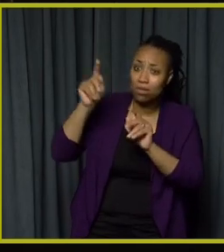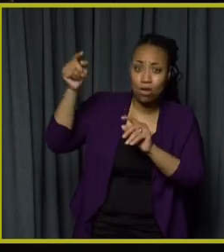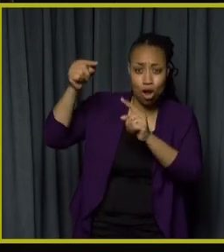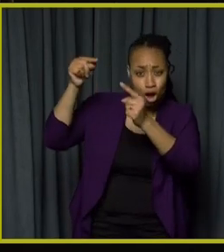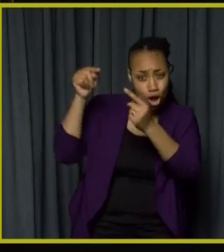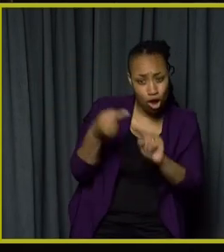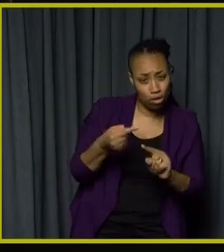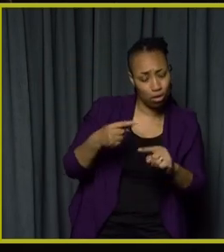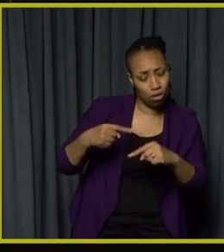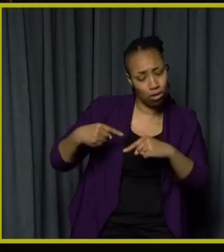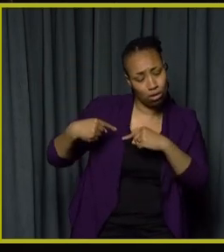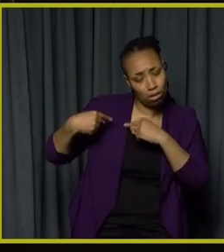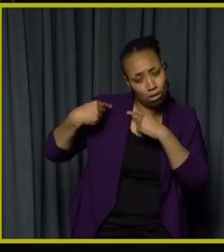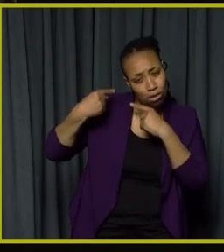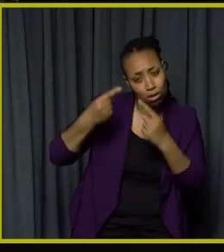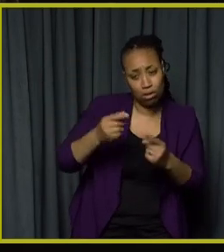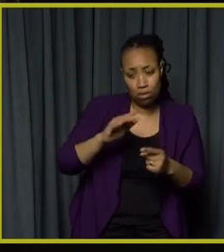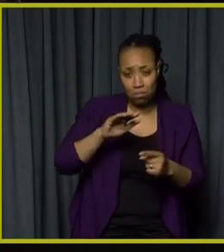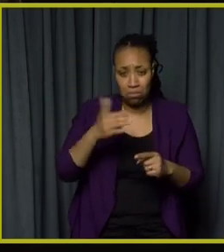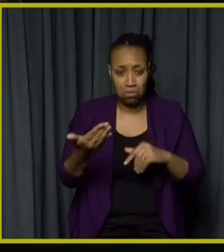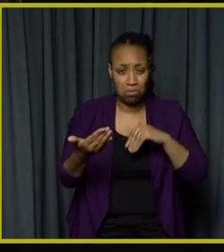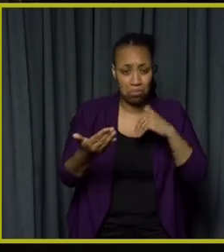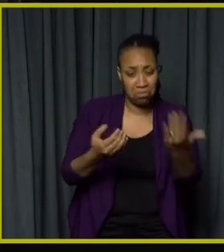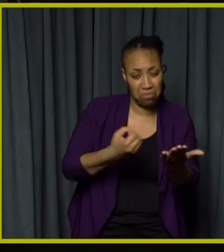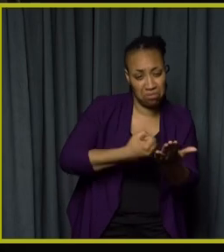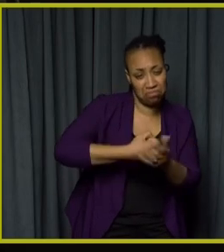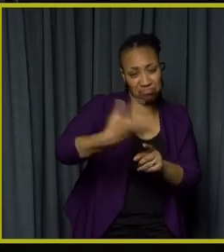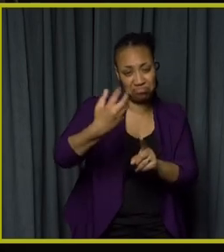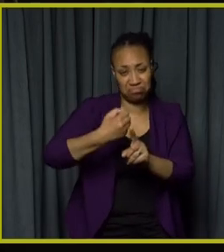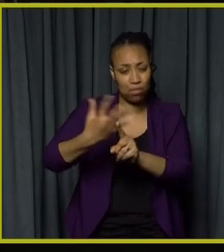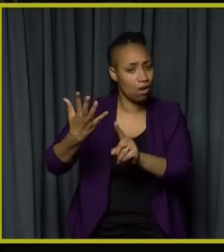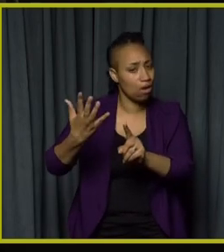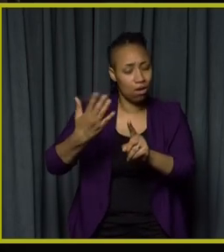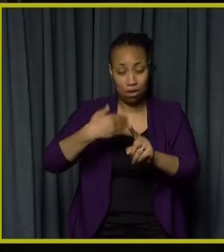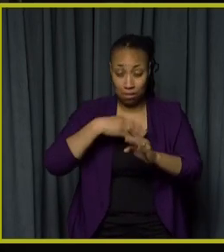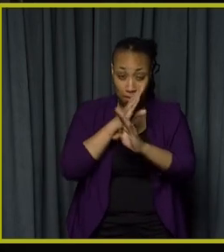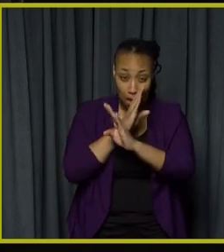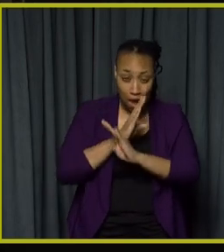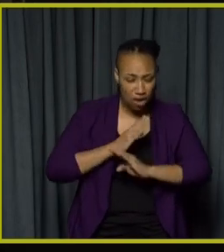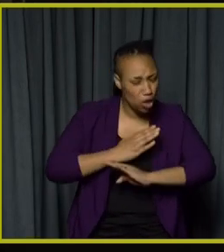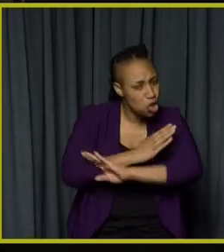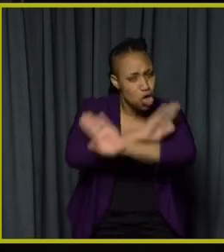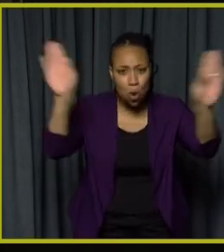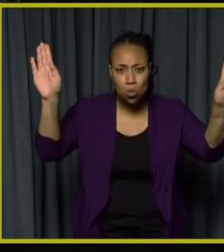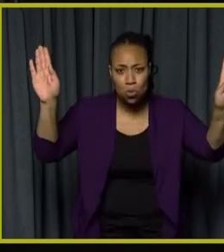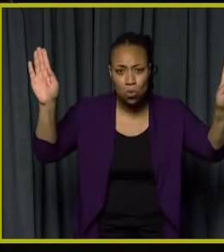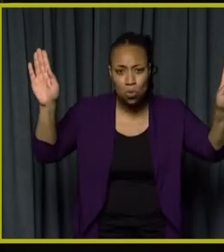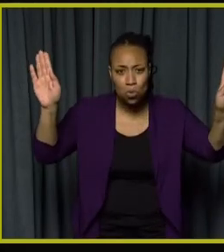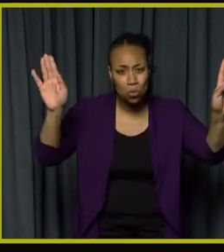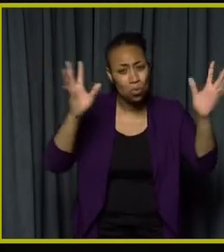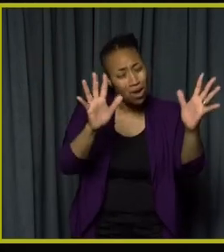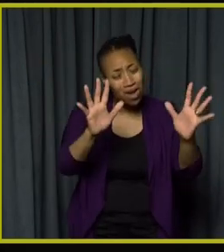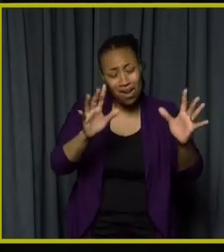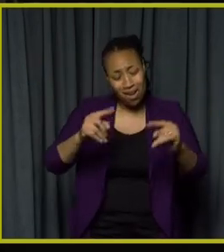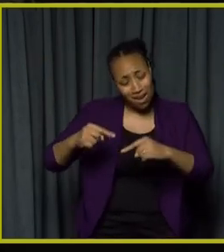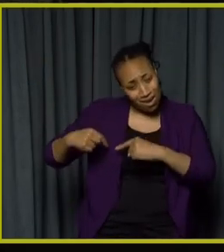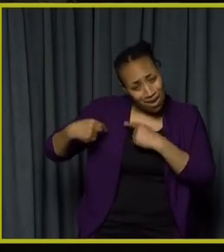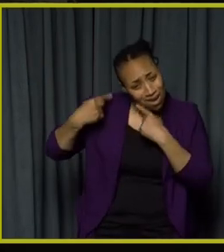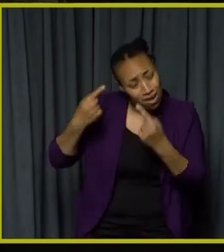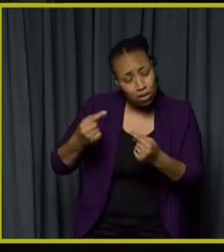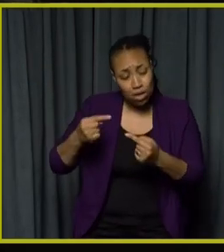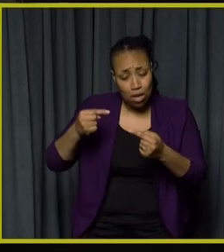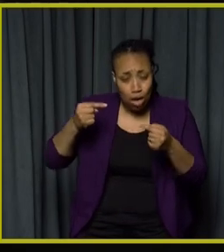is a cry against the nation's long train of abuses, rooted deeply in systemic racism and systemic